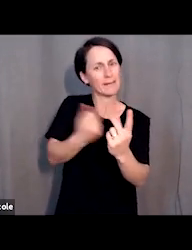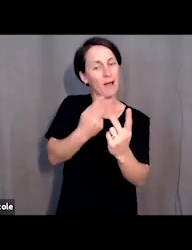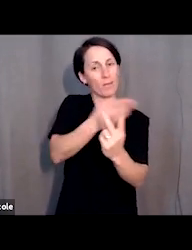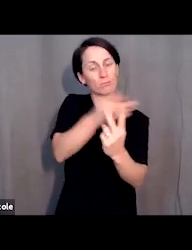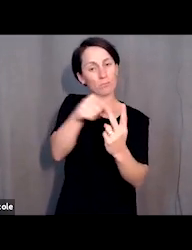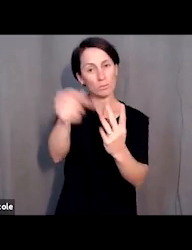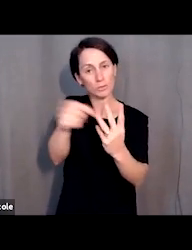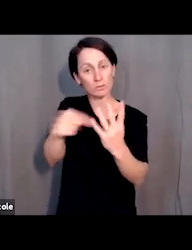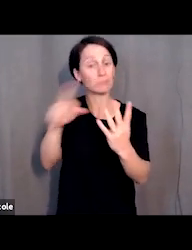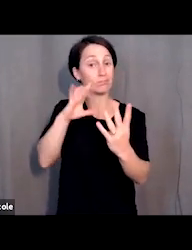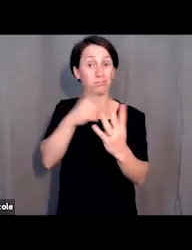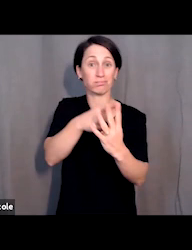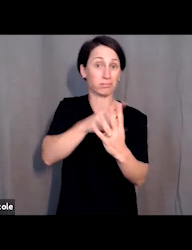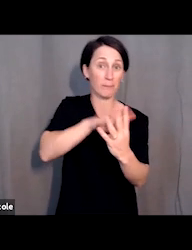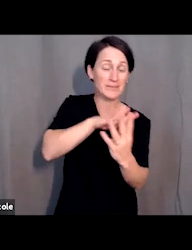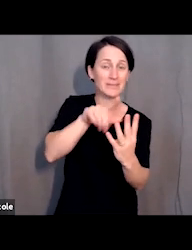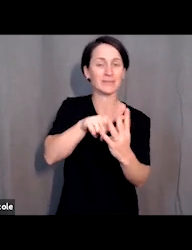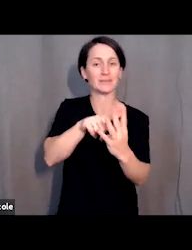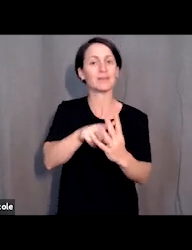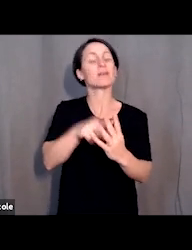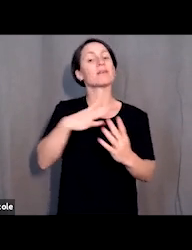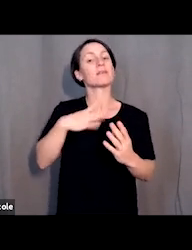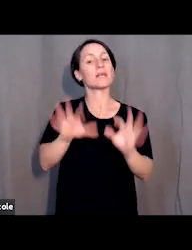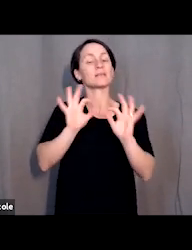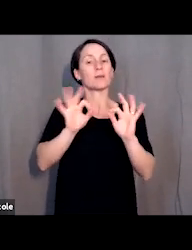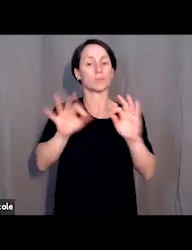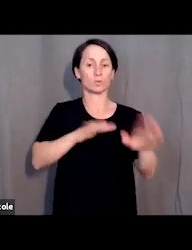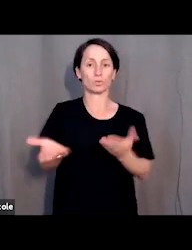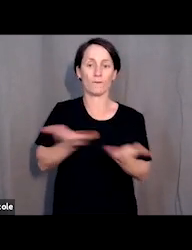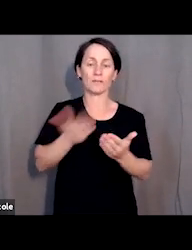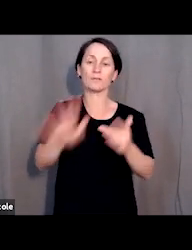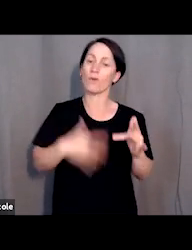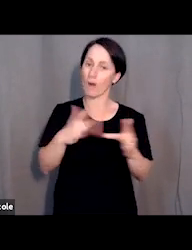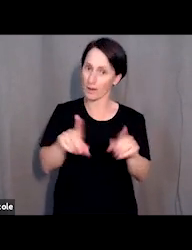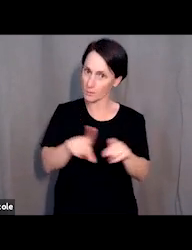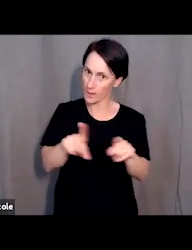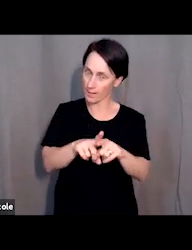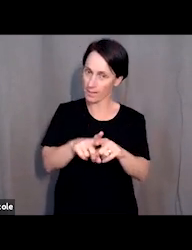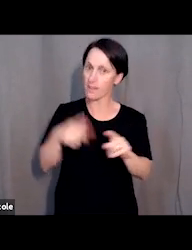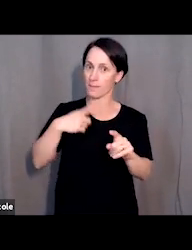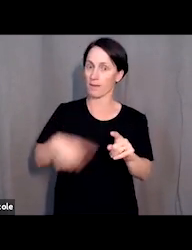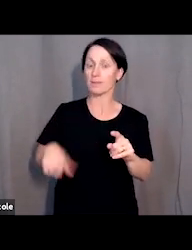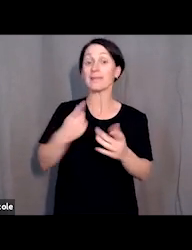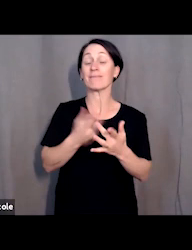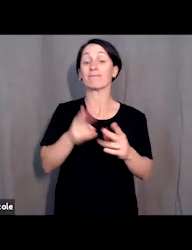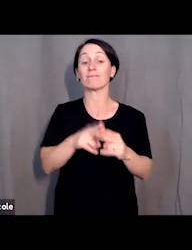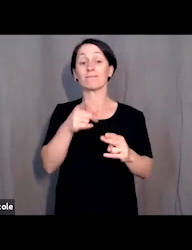if there was other specialist services online, people were much more likely to go straight to the specialist service in the same place in the next